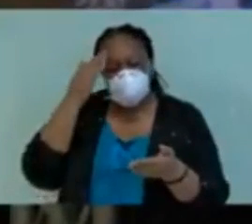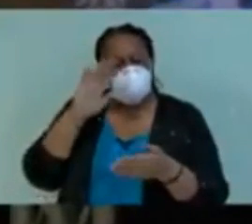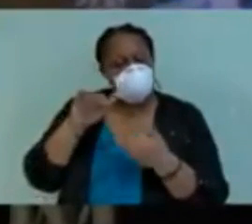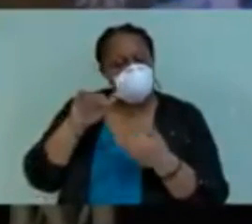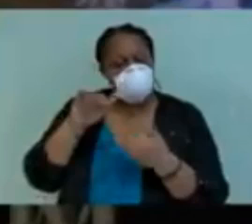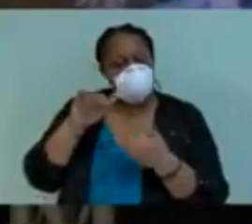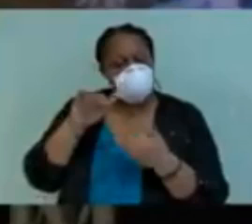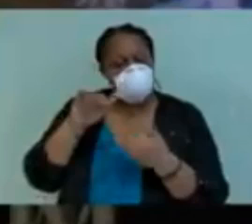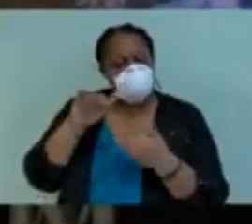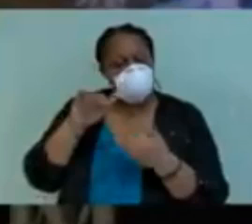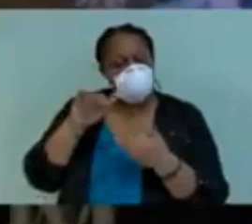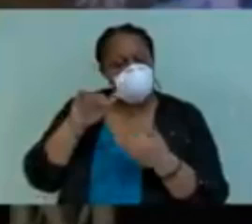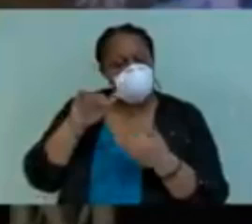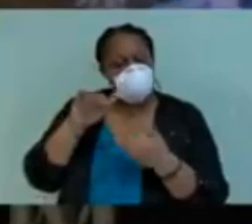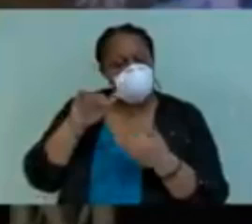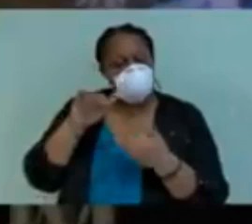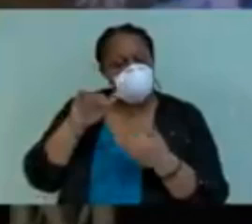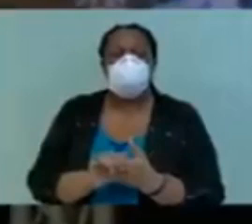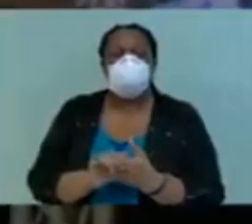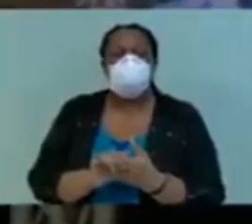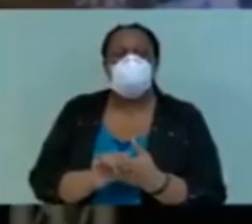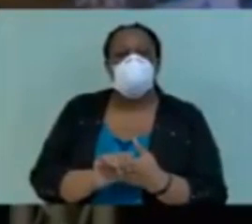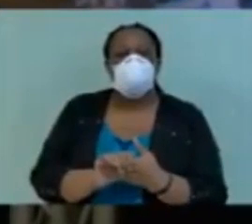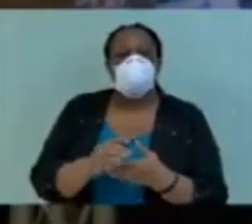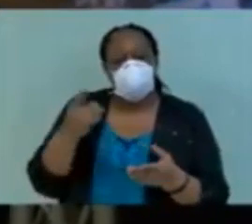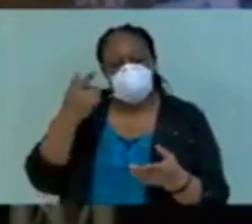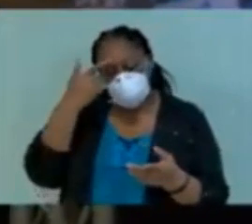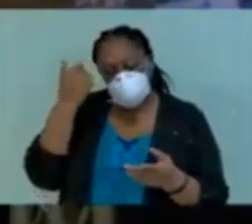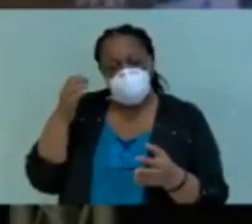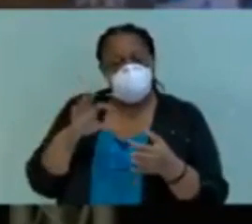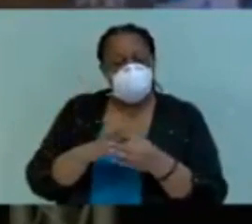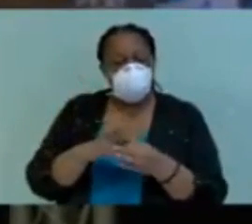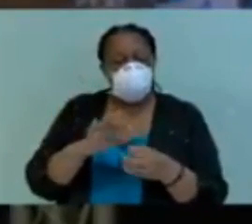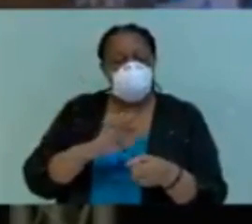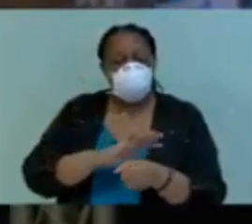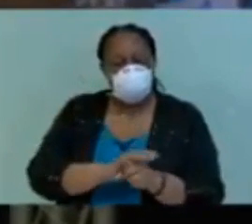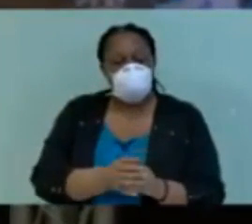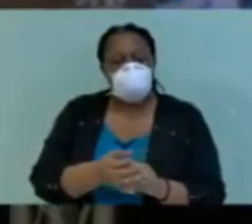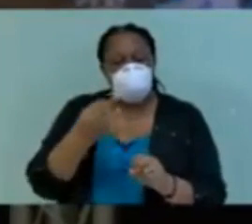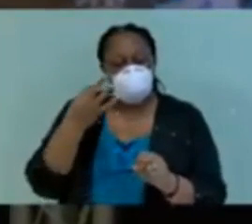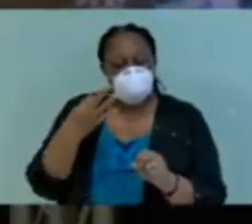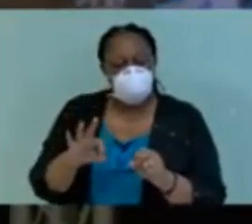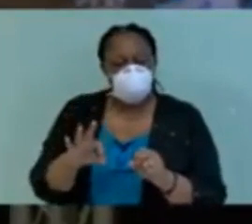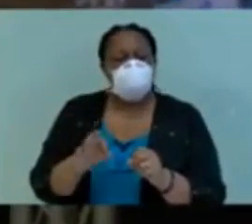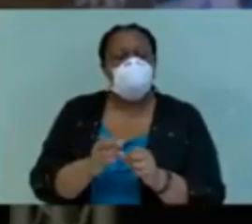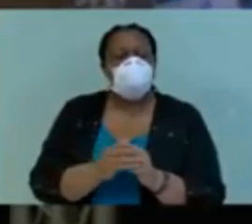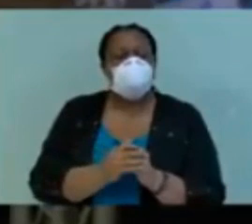and very other media platforms,